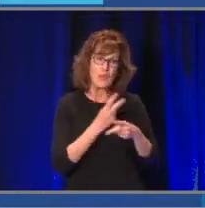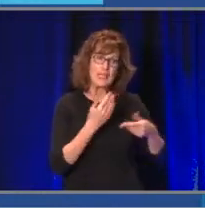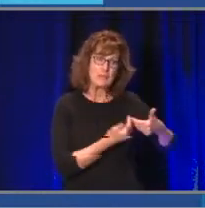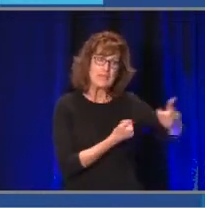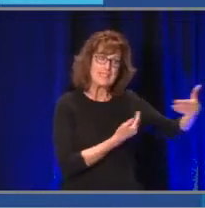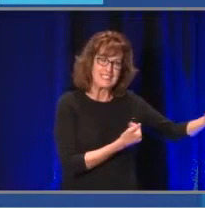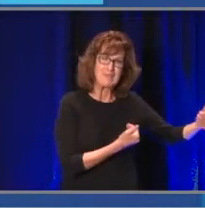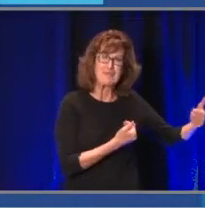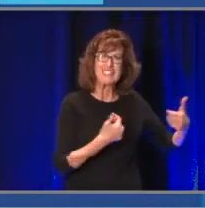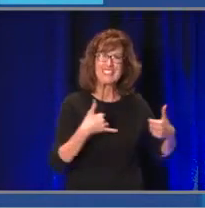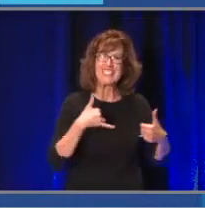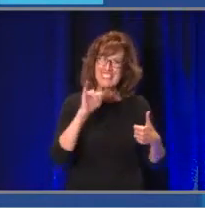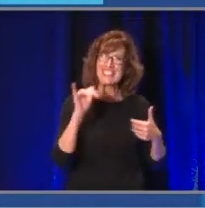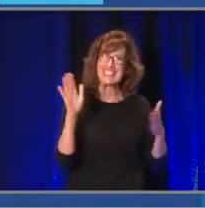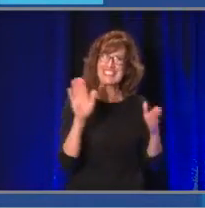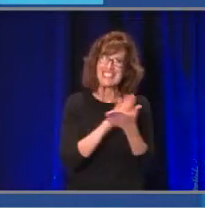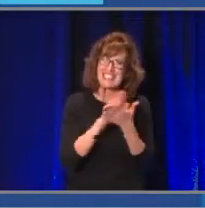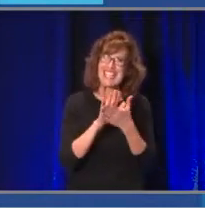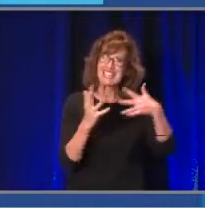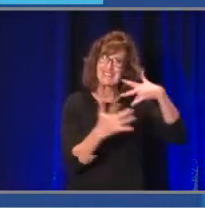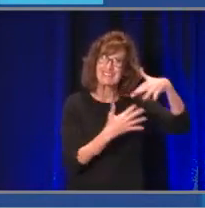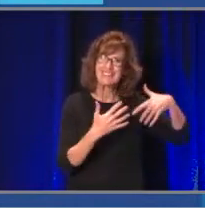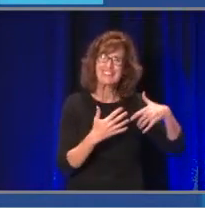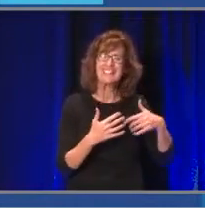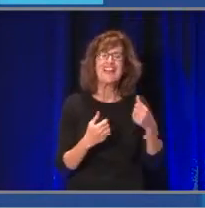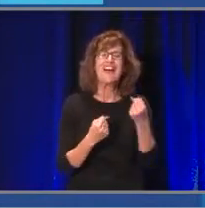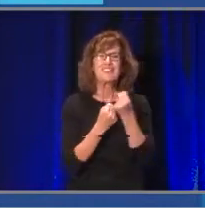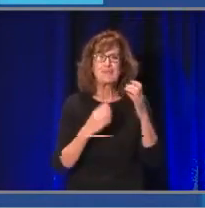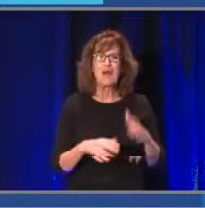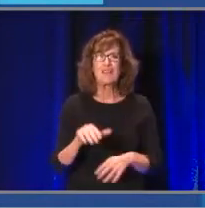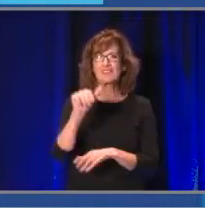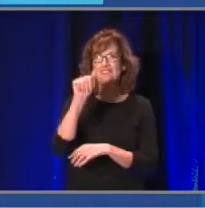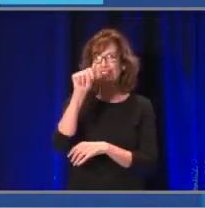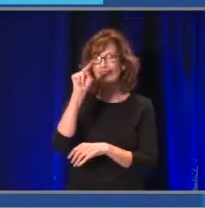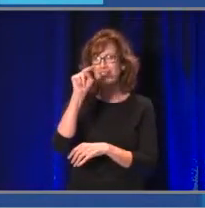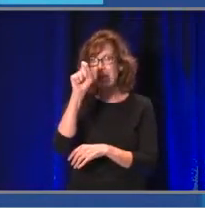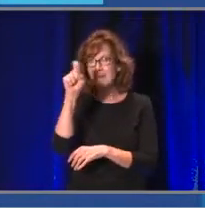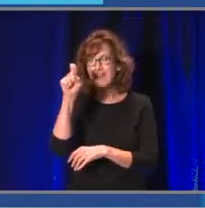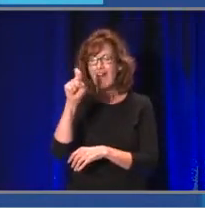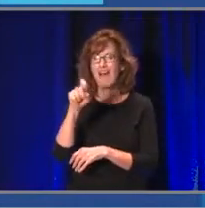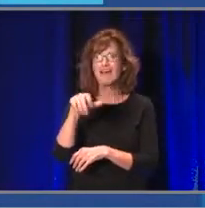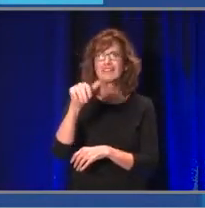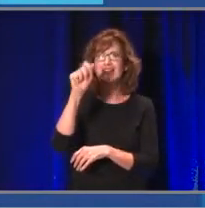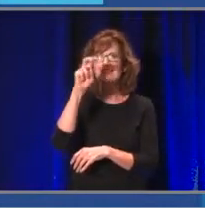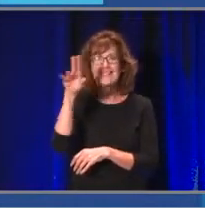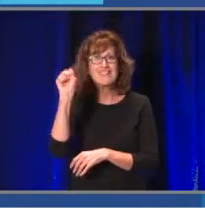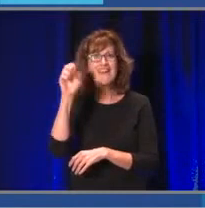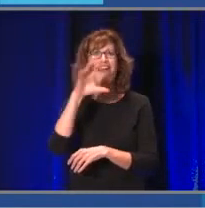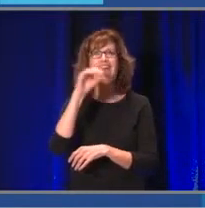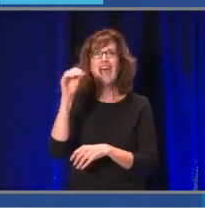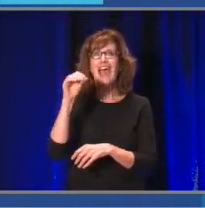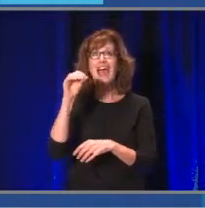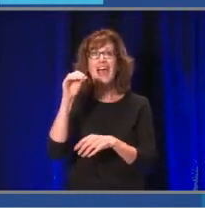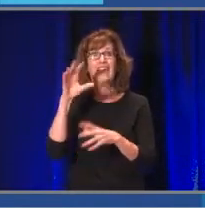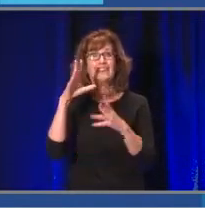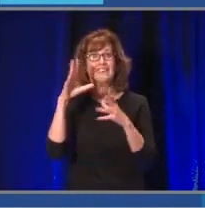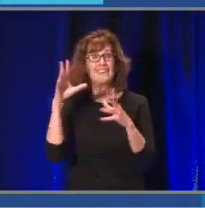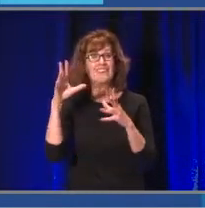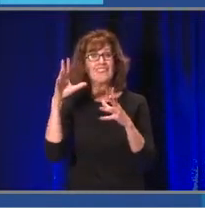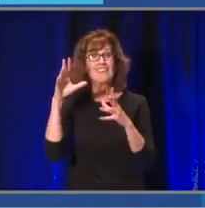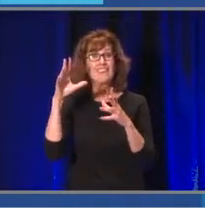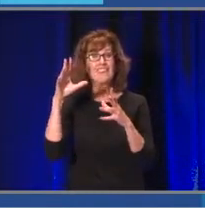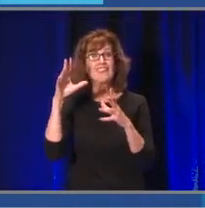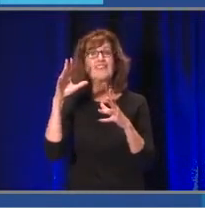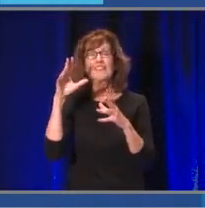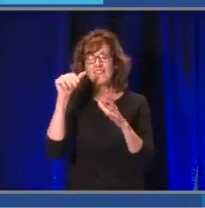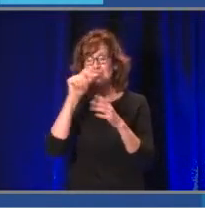hang out. Again, I want to thank our sponsors, Amniox, Axonics, Precision Surgical, and Allegron for their philanthropic support